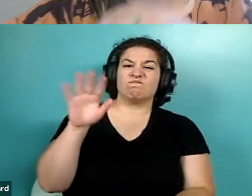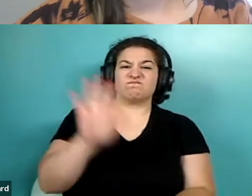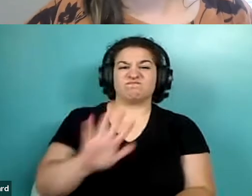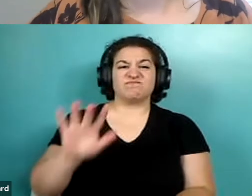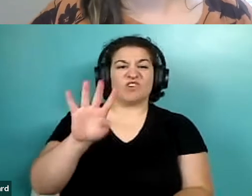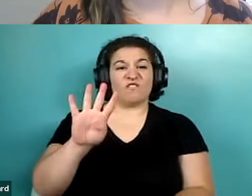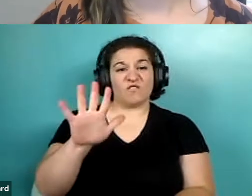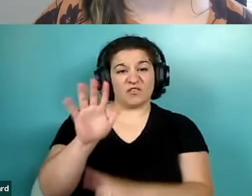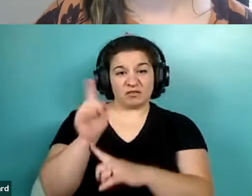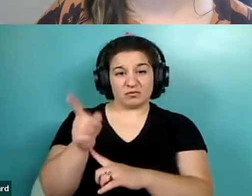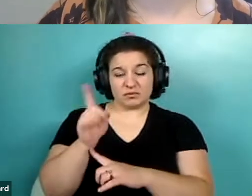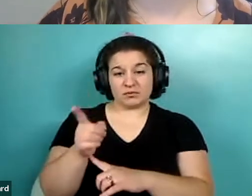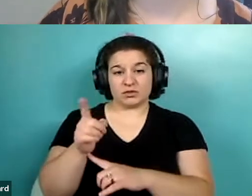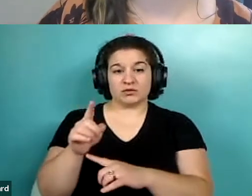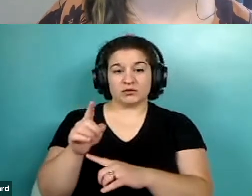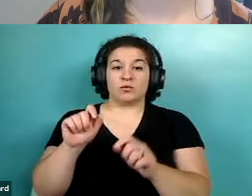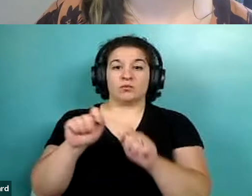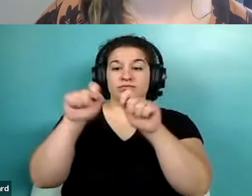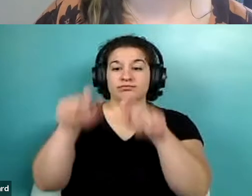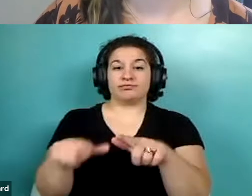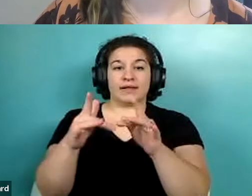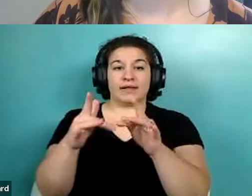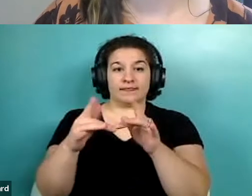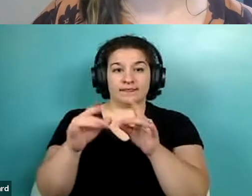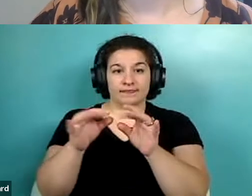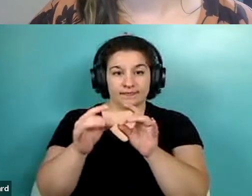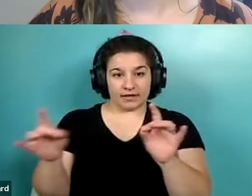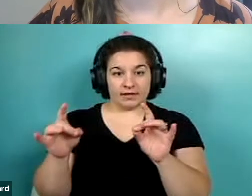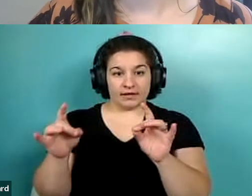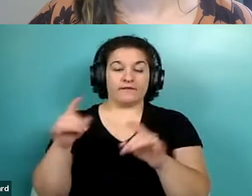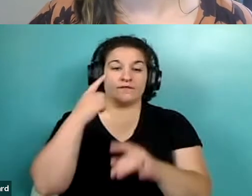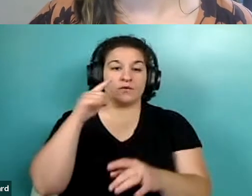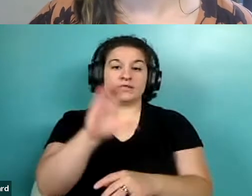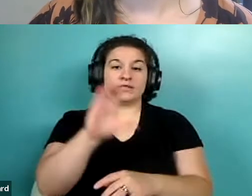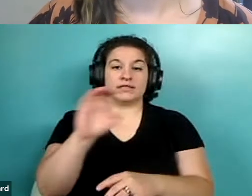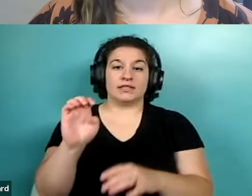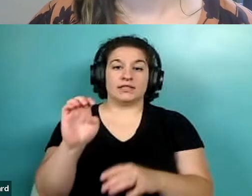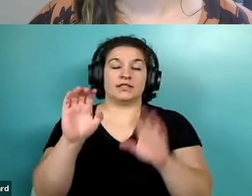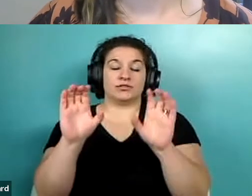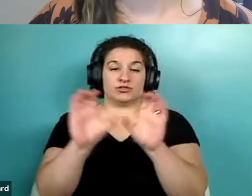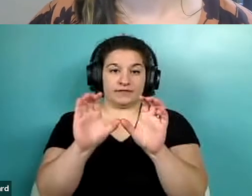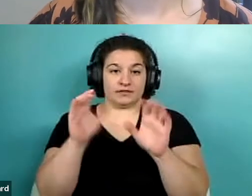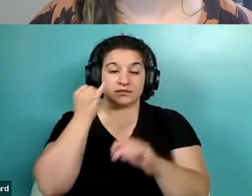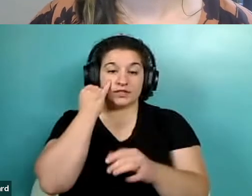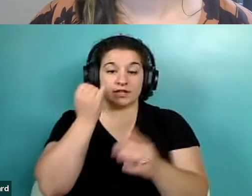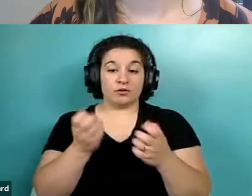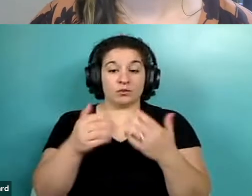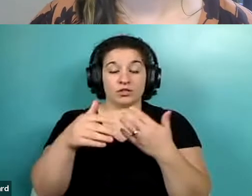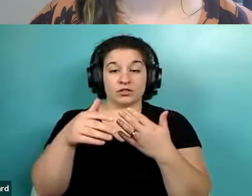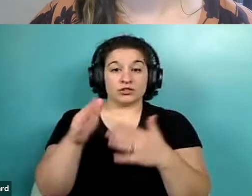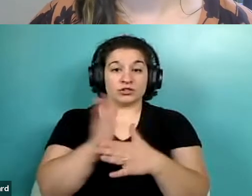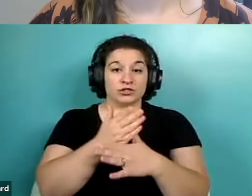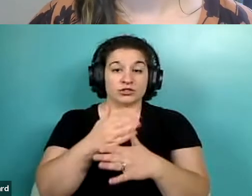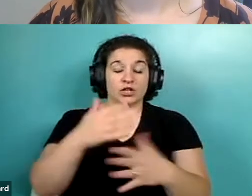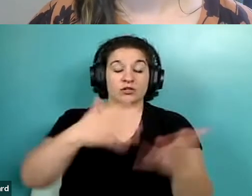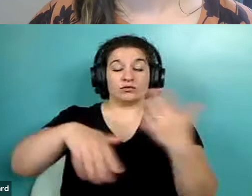You will need to be attending the live broadcast to get that link. And if you want to share what you're learning on social media, you can follow the event by